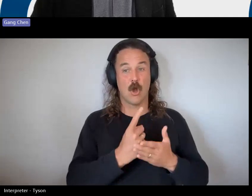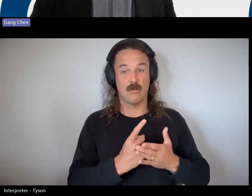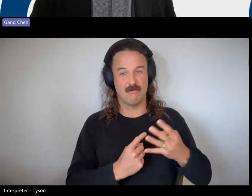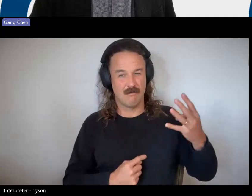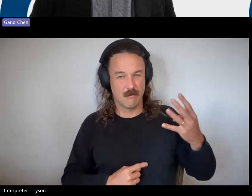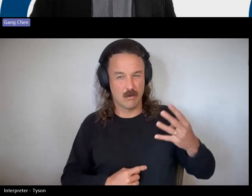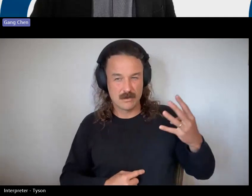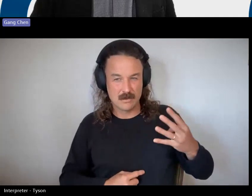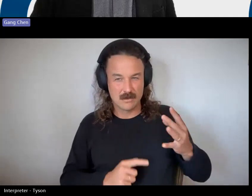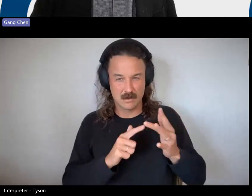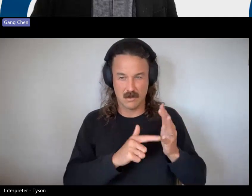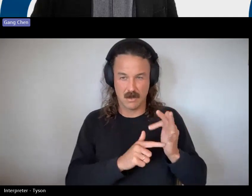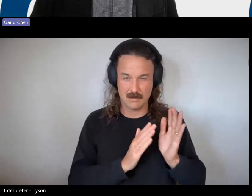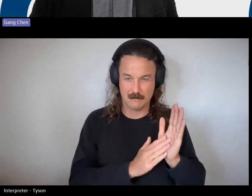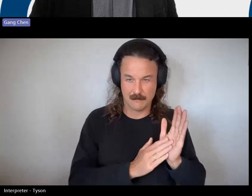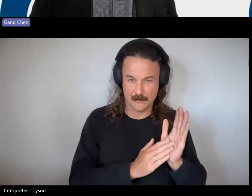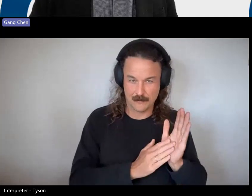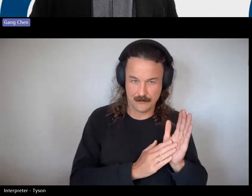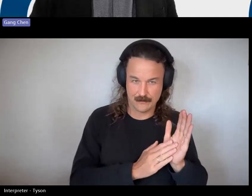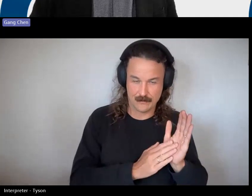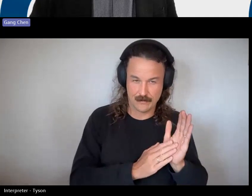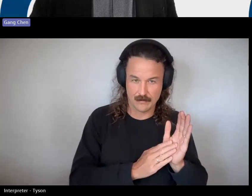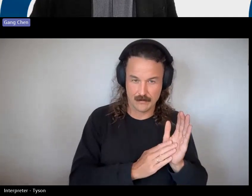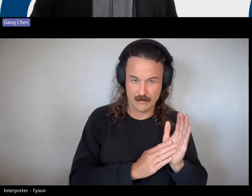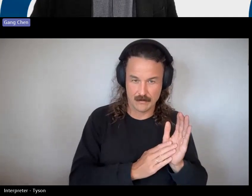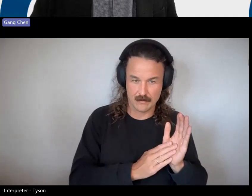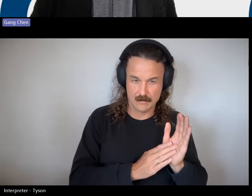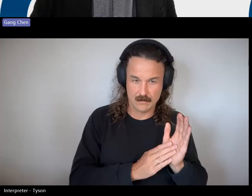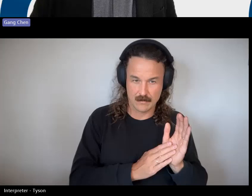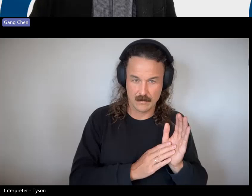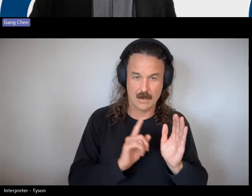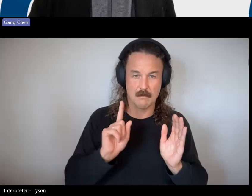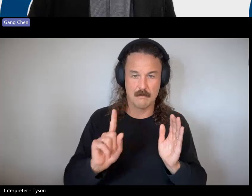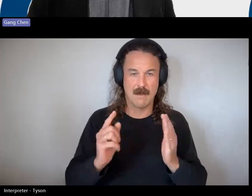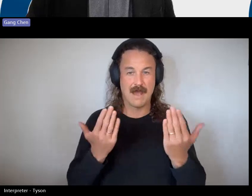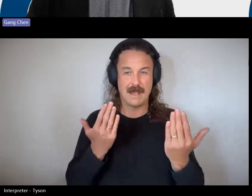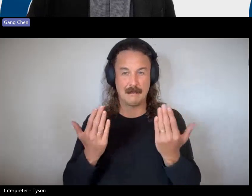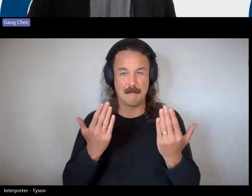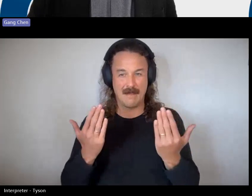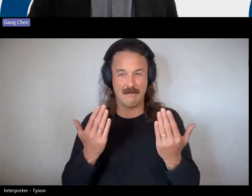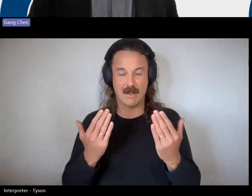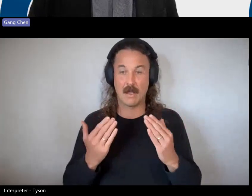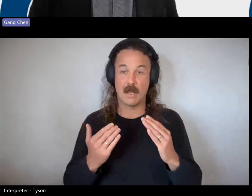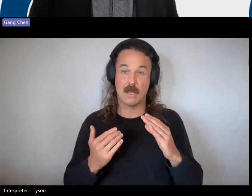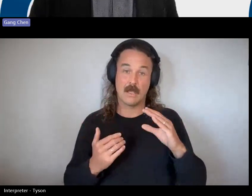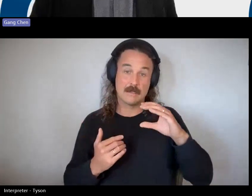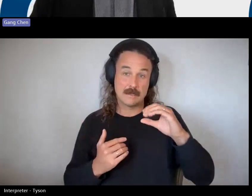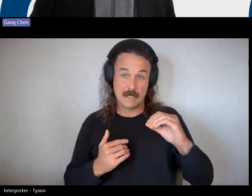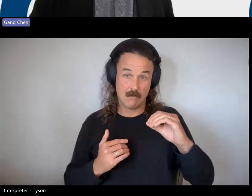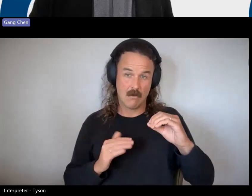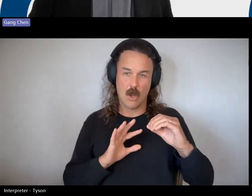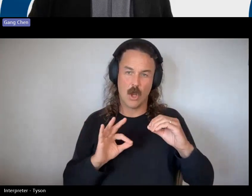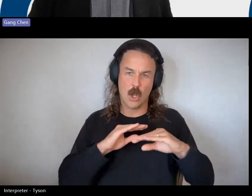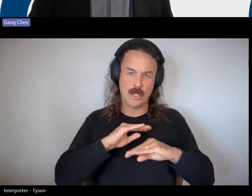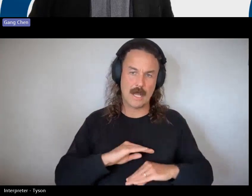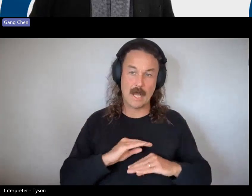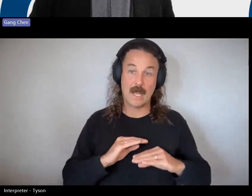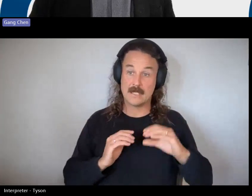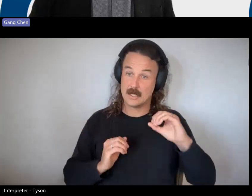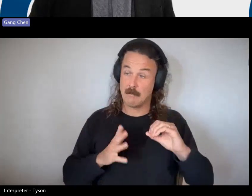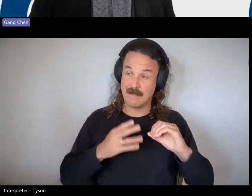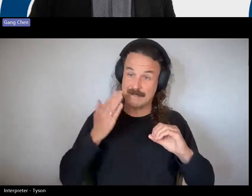the concept of having unclean and death was not well received among the consultation process. So we did